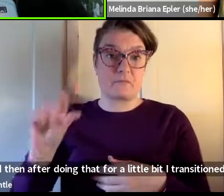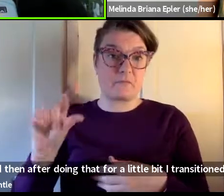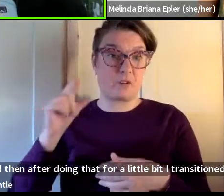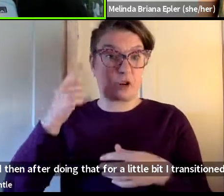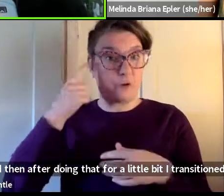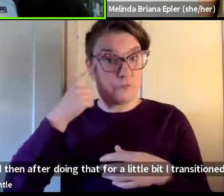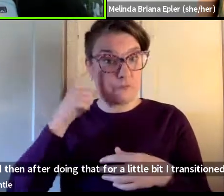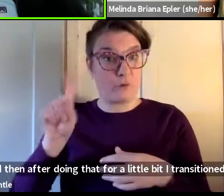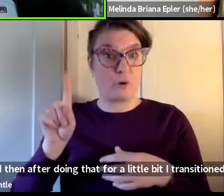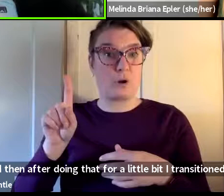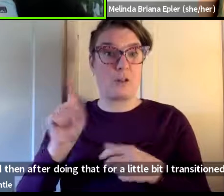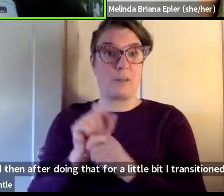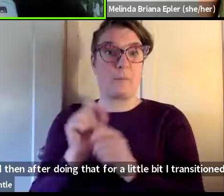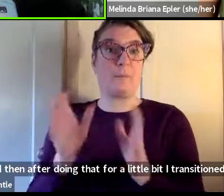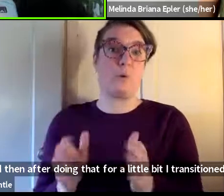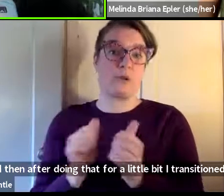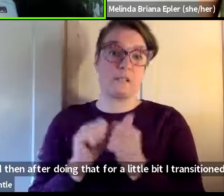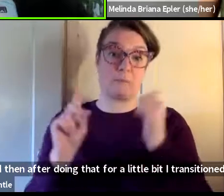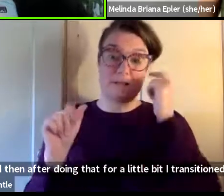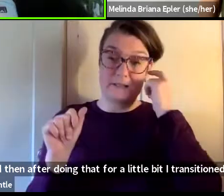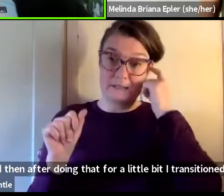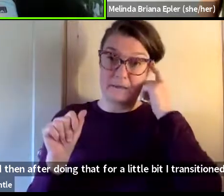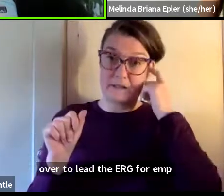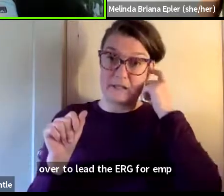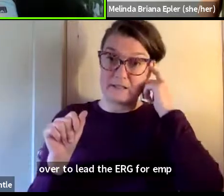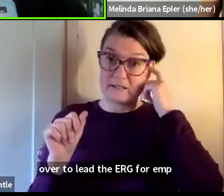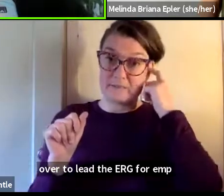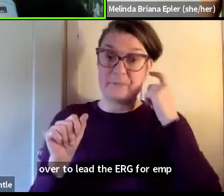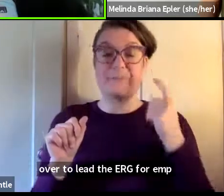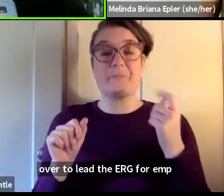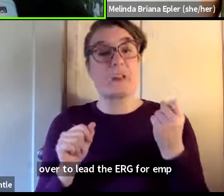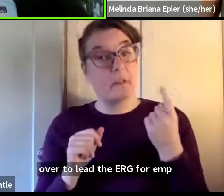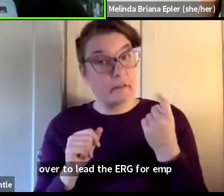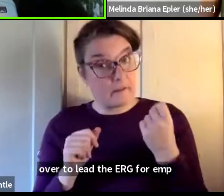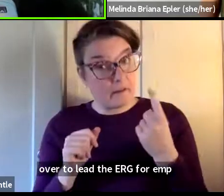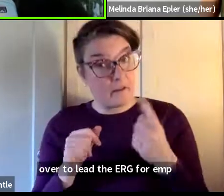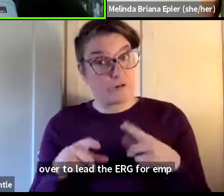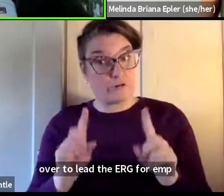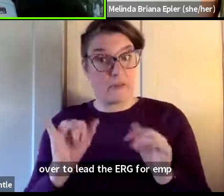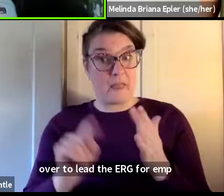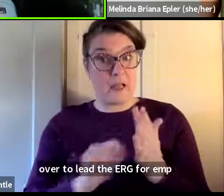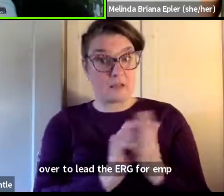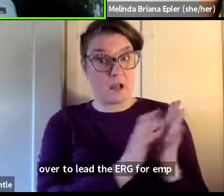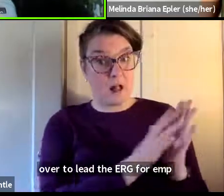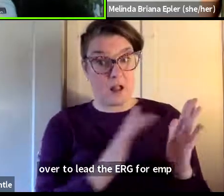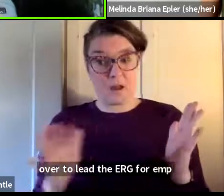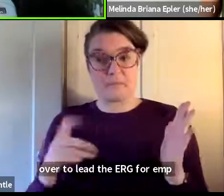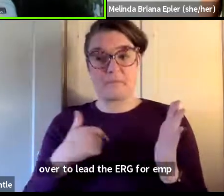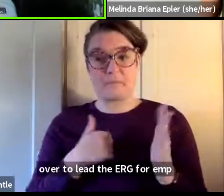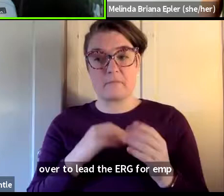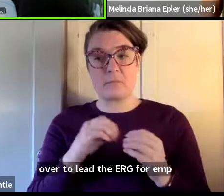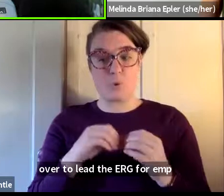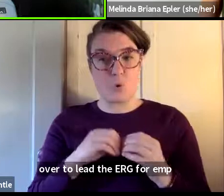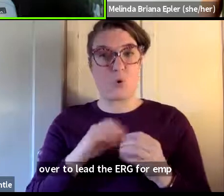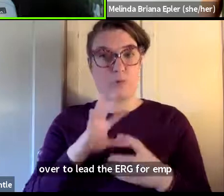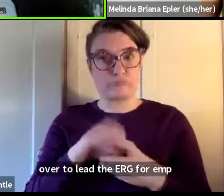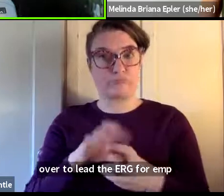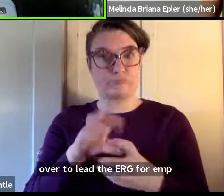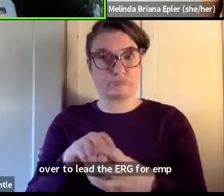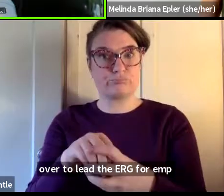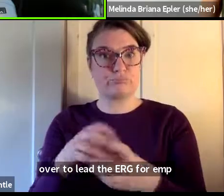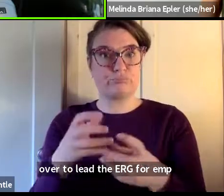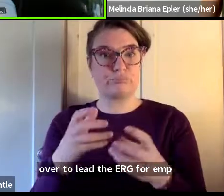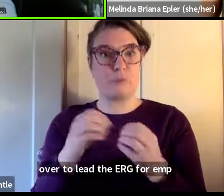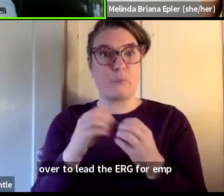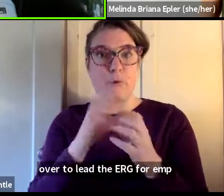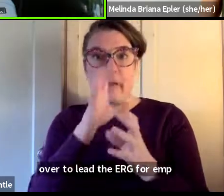for employees with disabilities. Now, throughout that time, I became more and more intrigued by